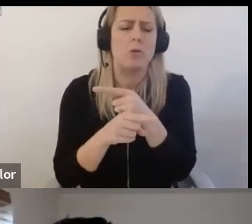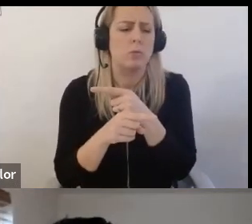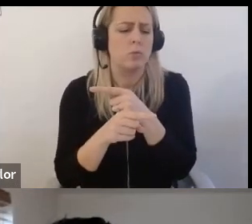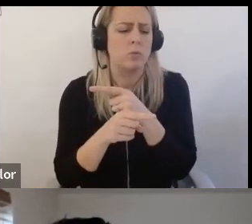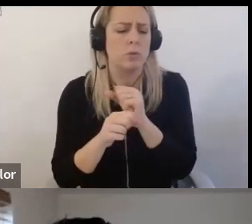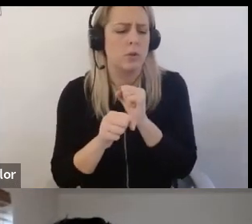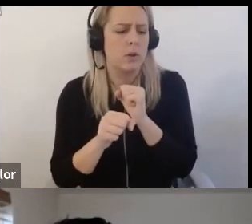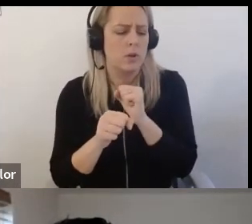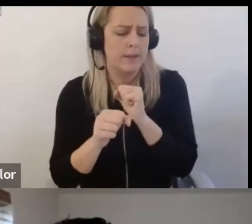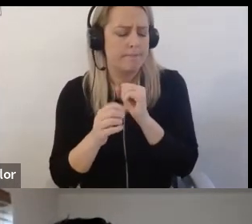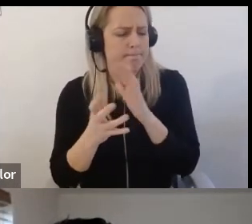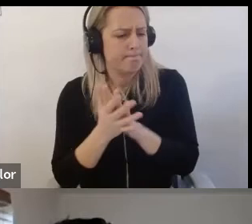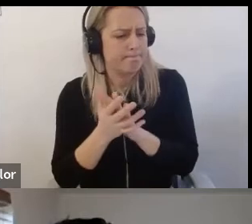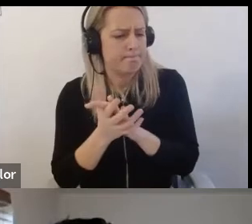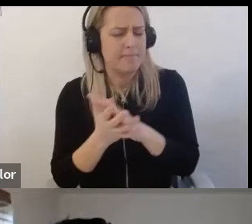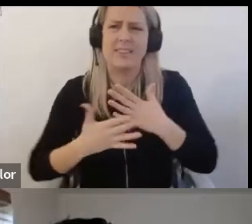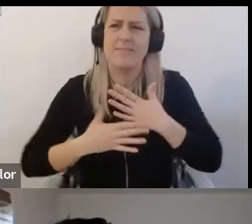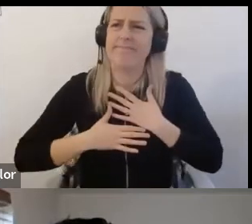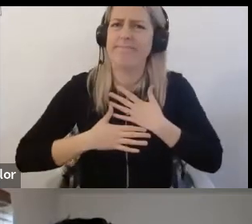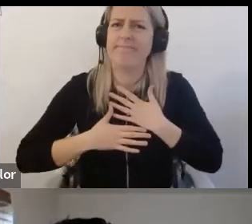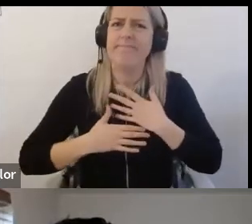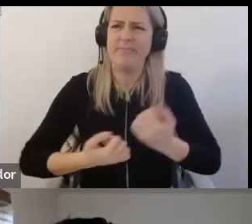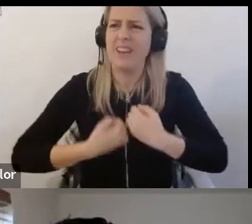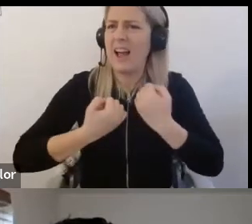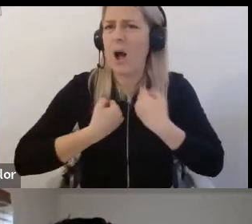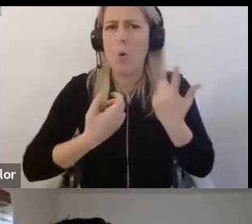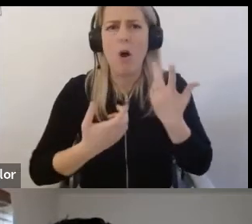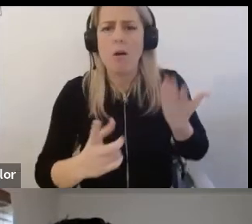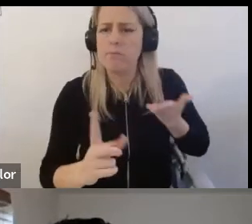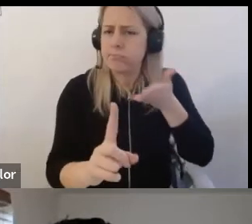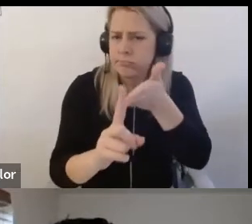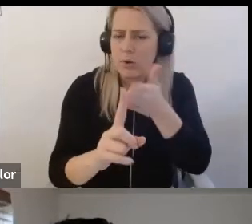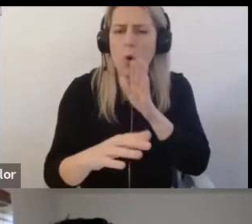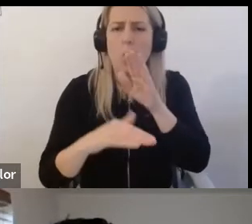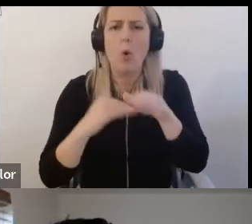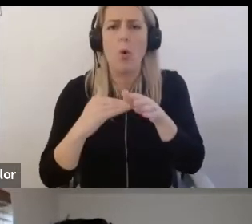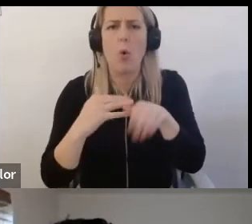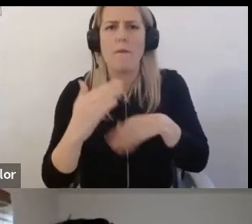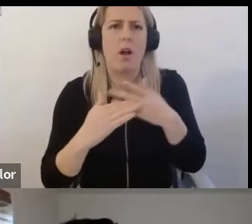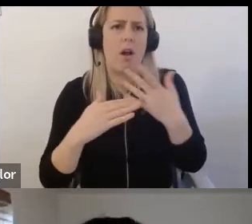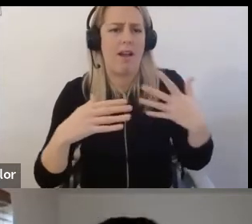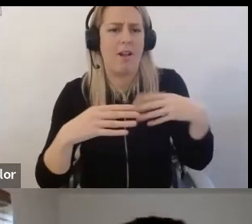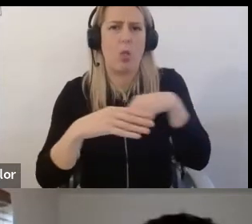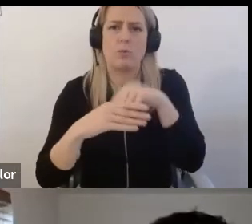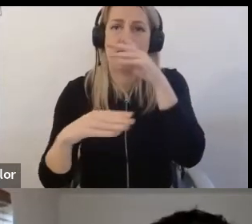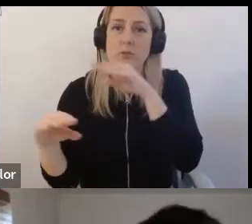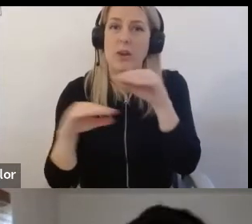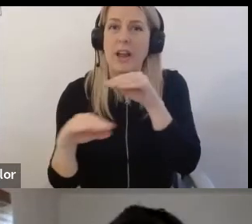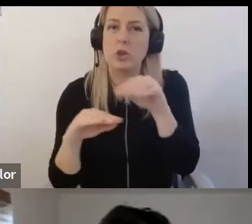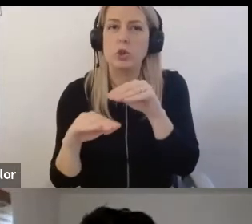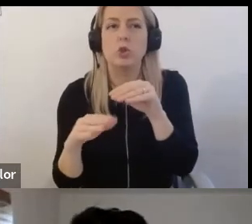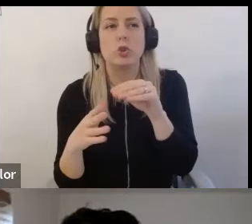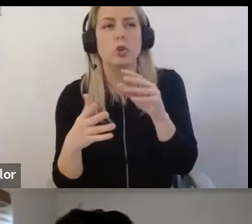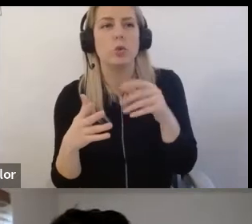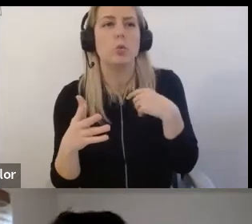we've tended to have an approach, I think, across working in inclusive education to take a piecemeal, let's try